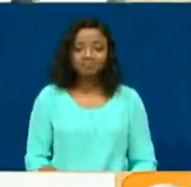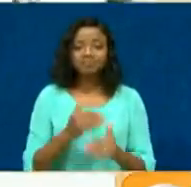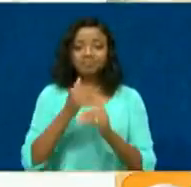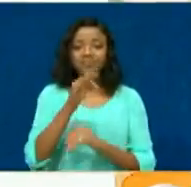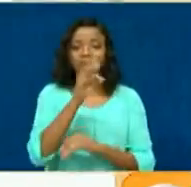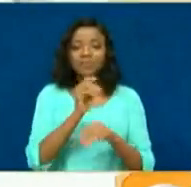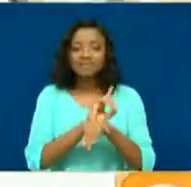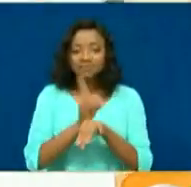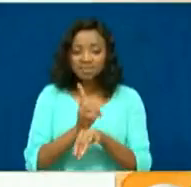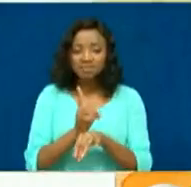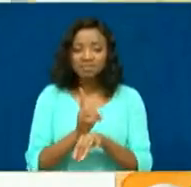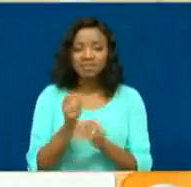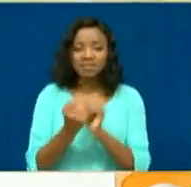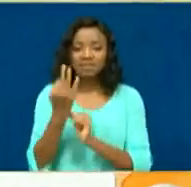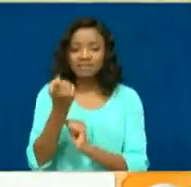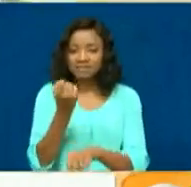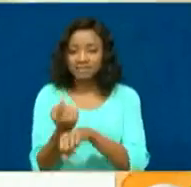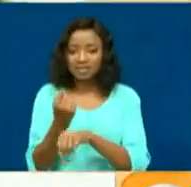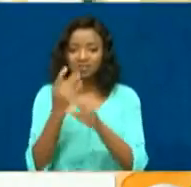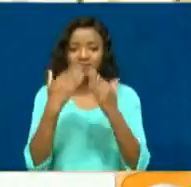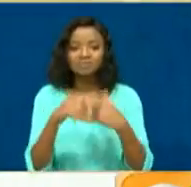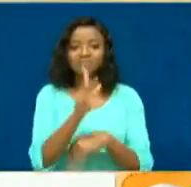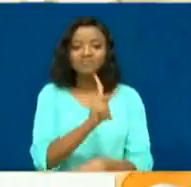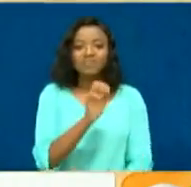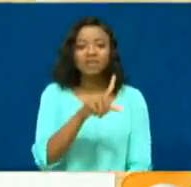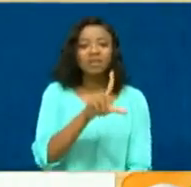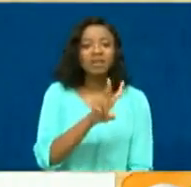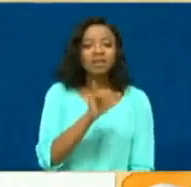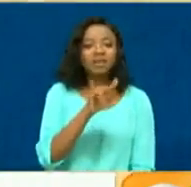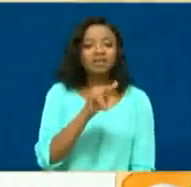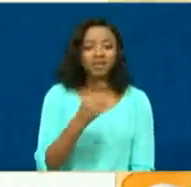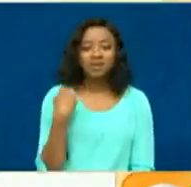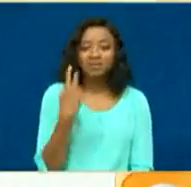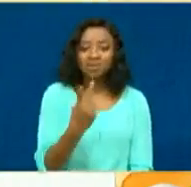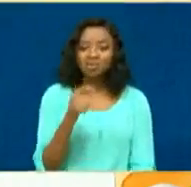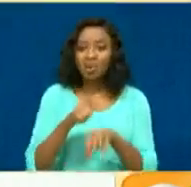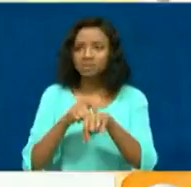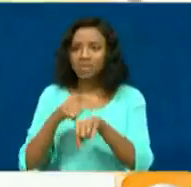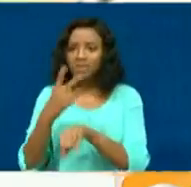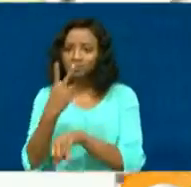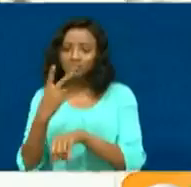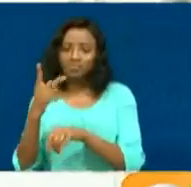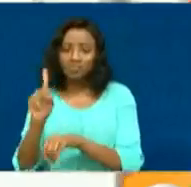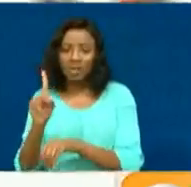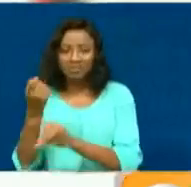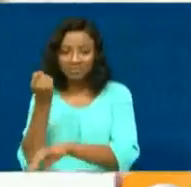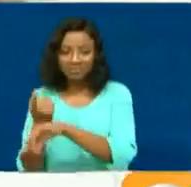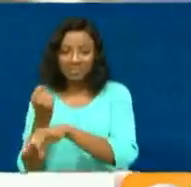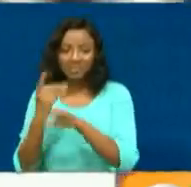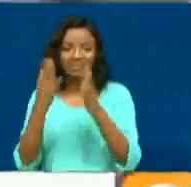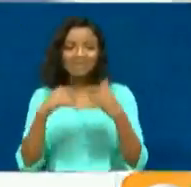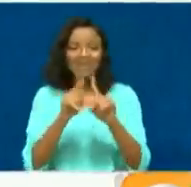minutes 14 seconds. Kelvin Kibiwot came in second, more than 21 seconds. Edward